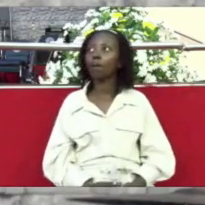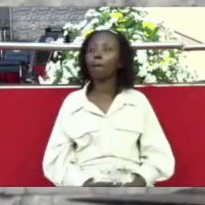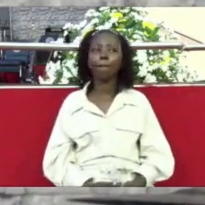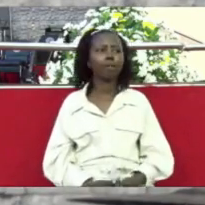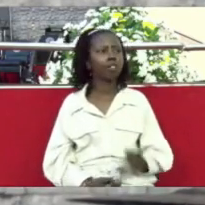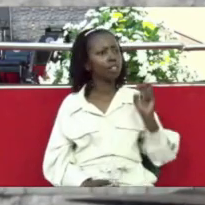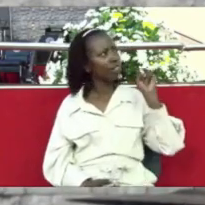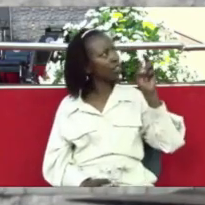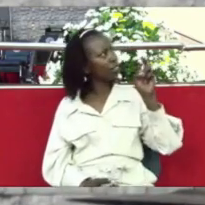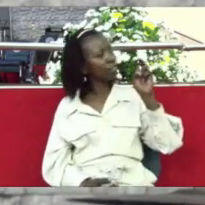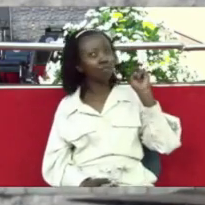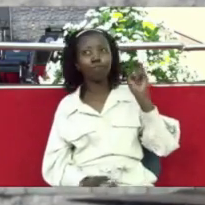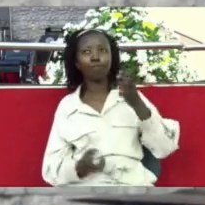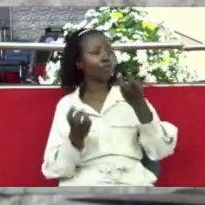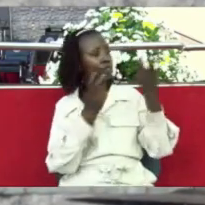service?